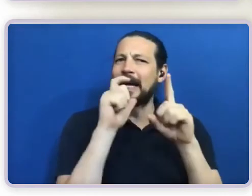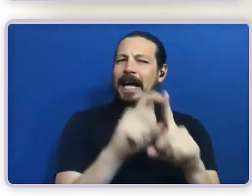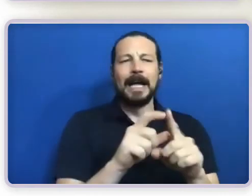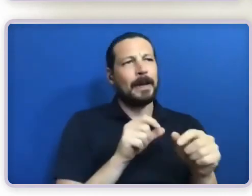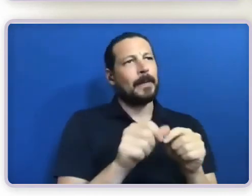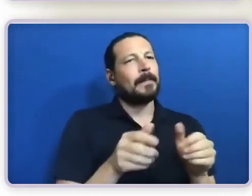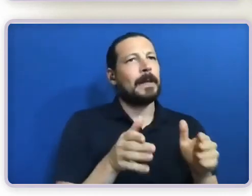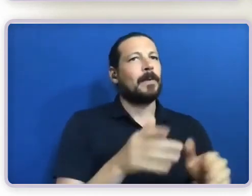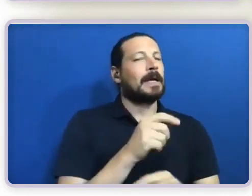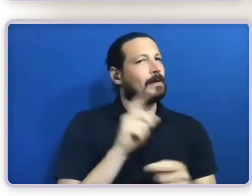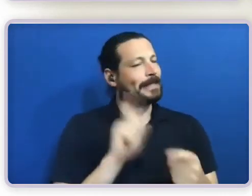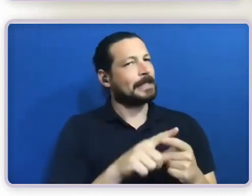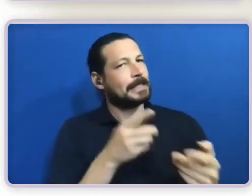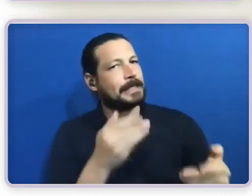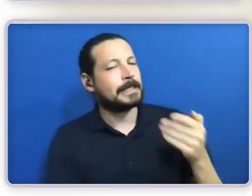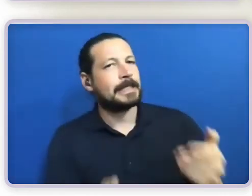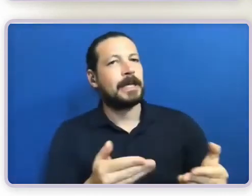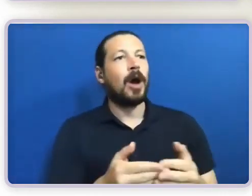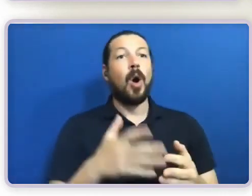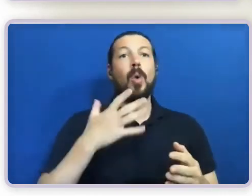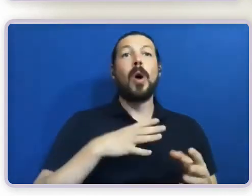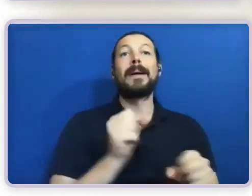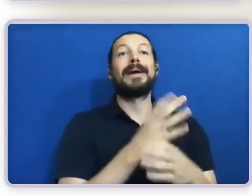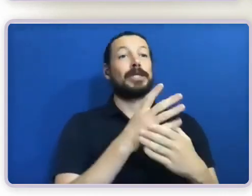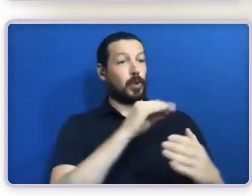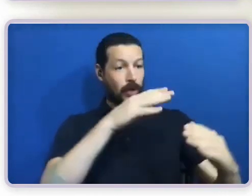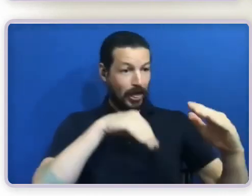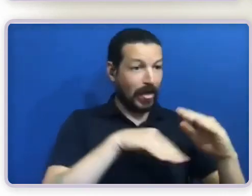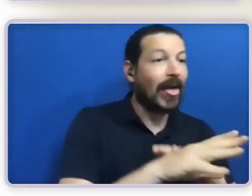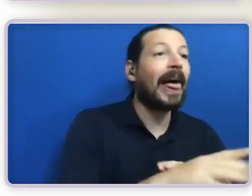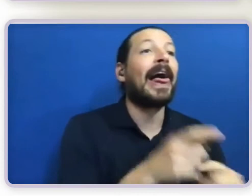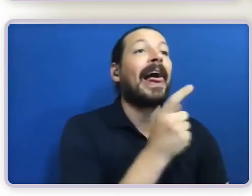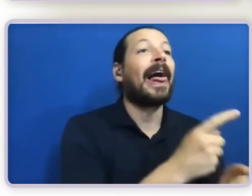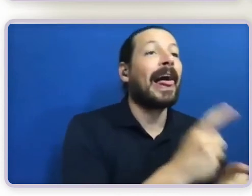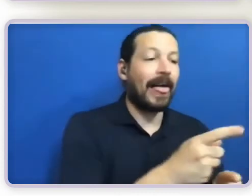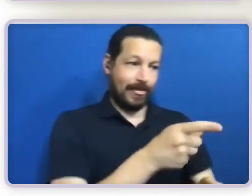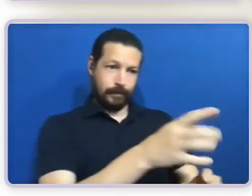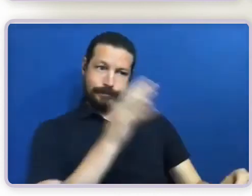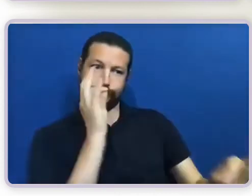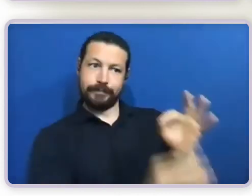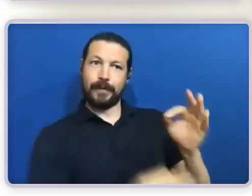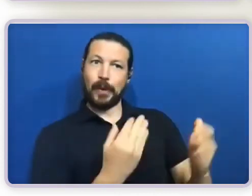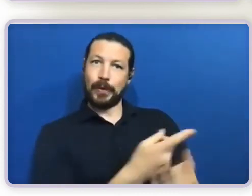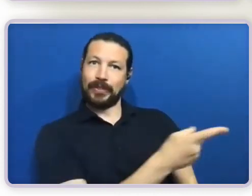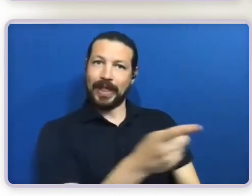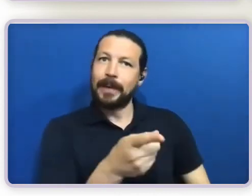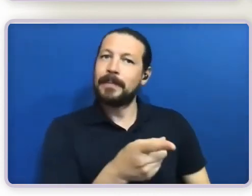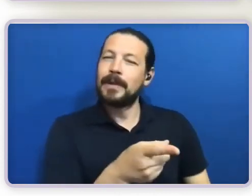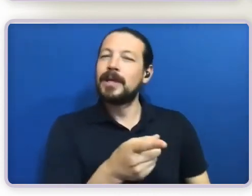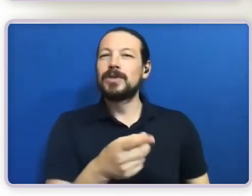make sure that they are safe. So we're looking into different options. For example,